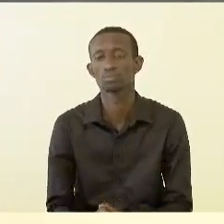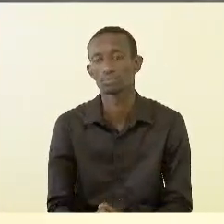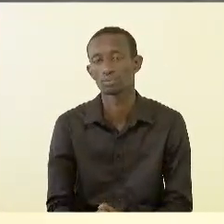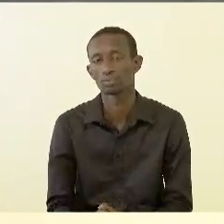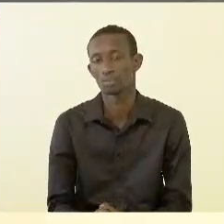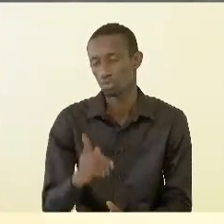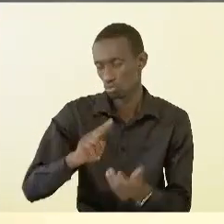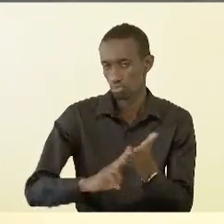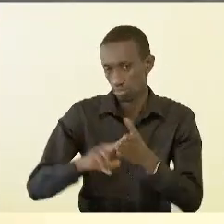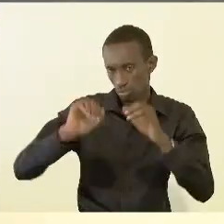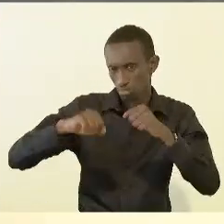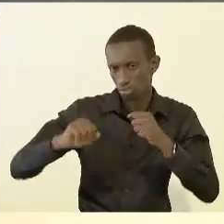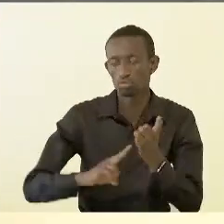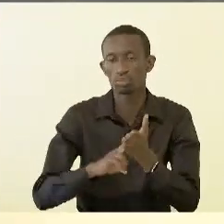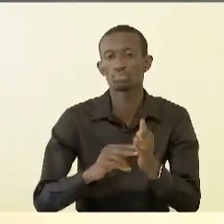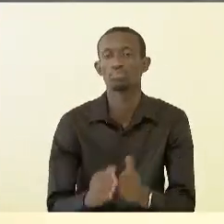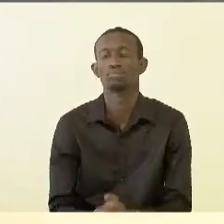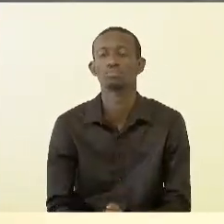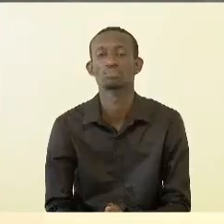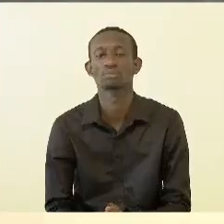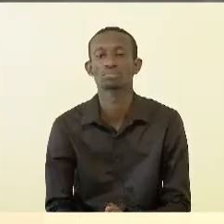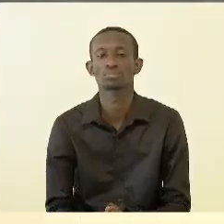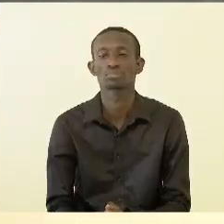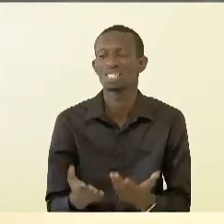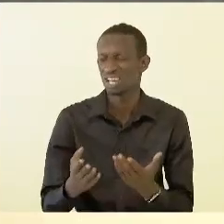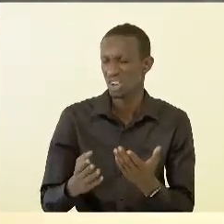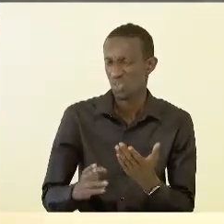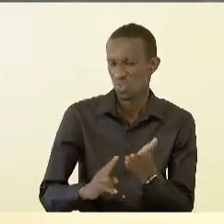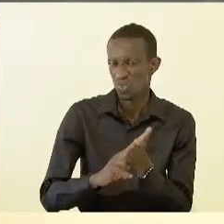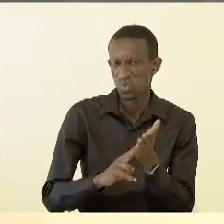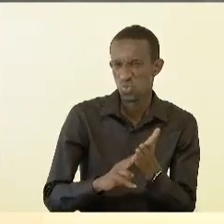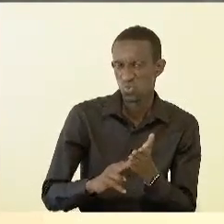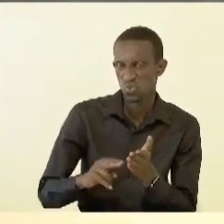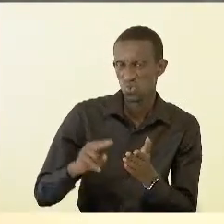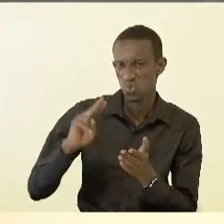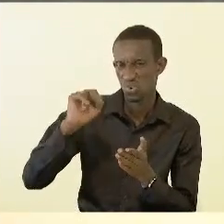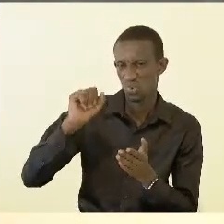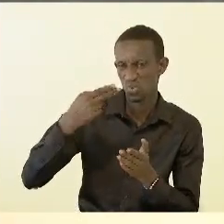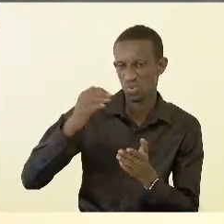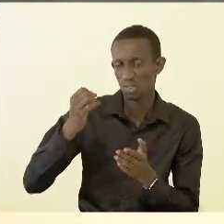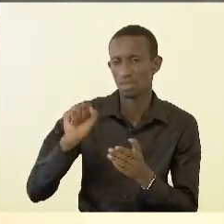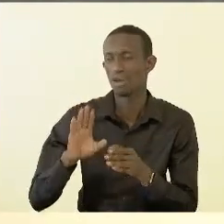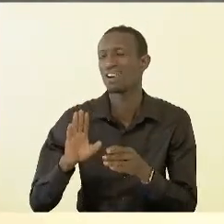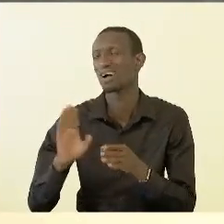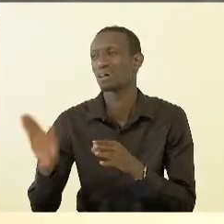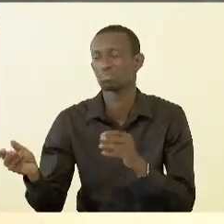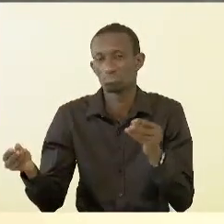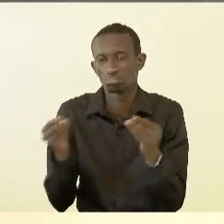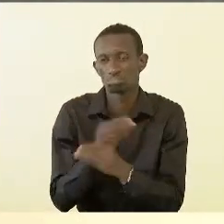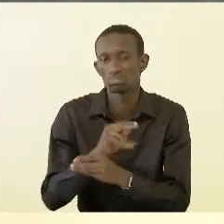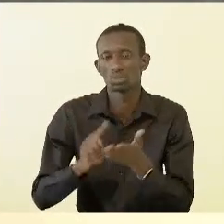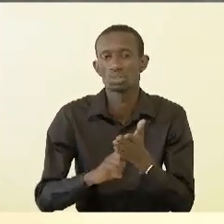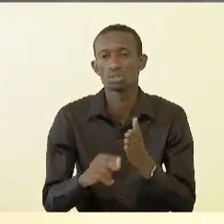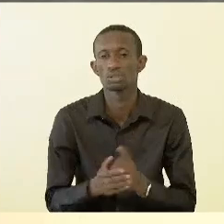can be used. So I said, instead of using sodium nitrate, you can use